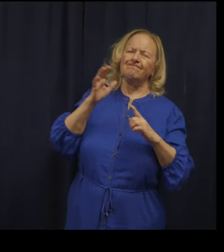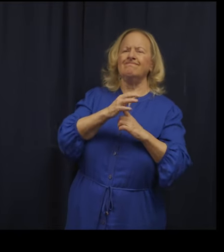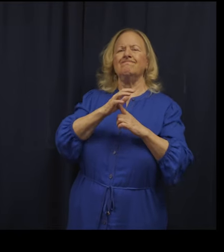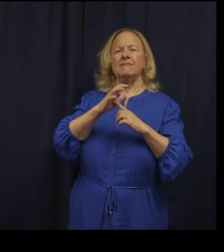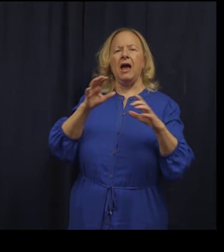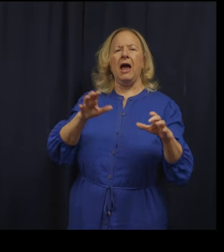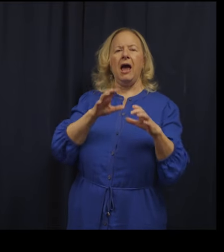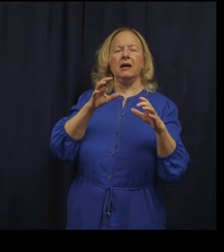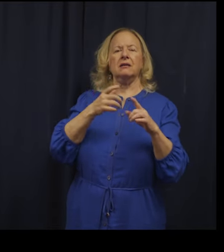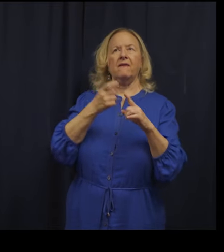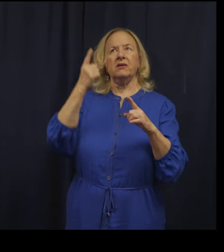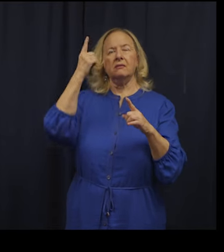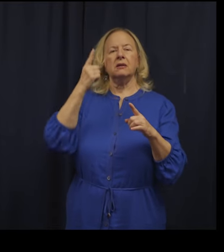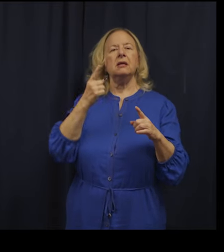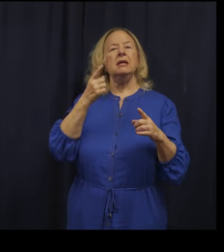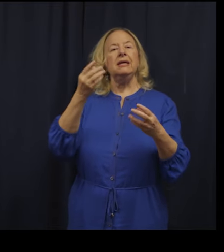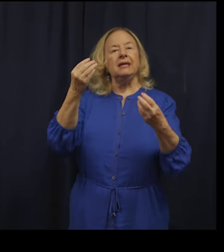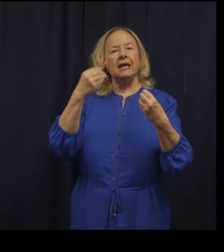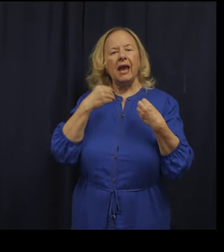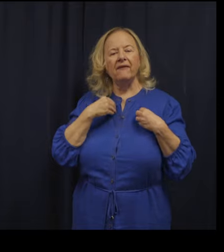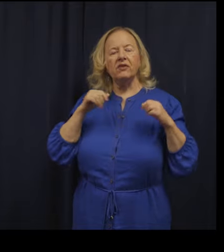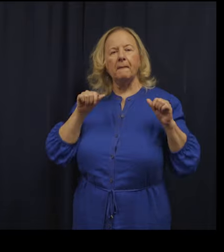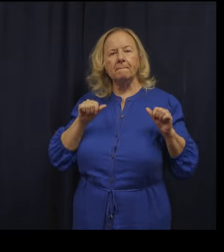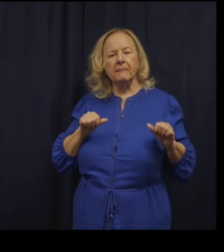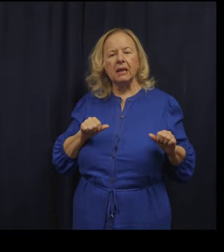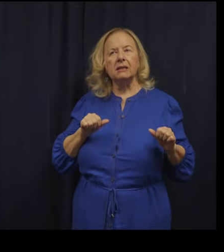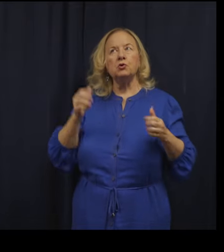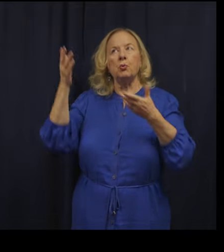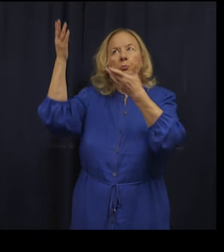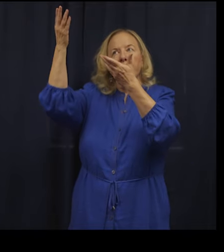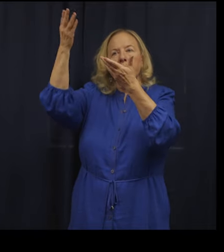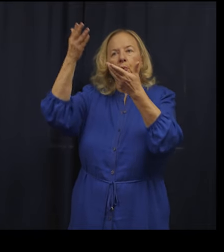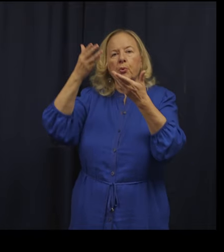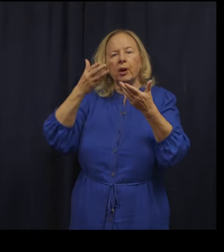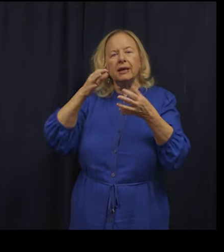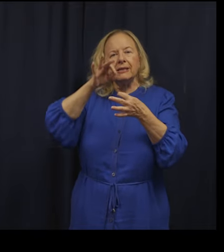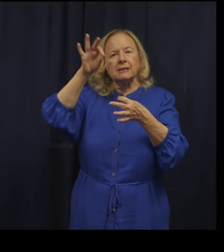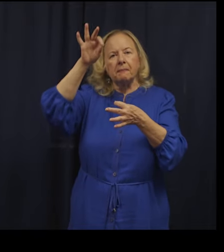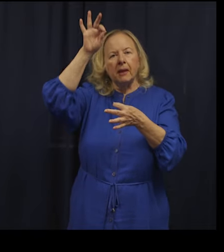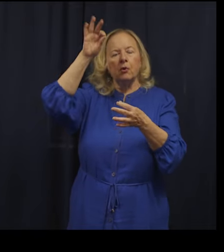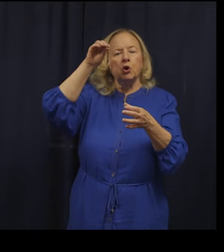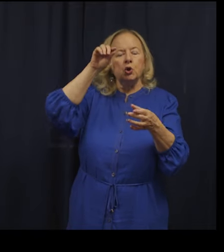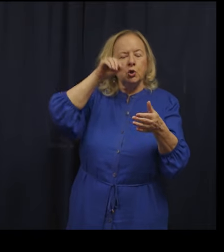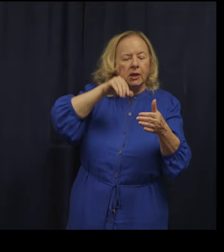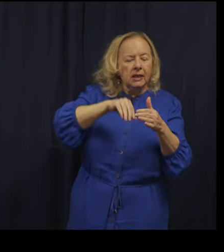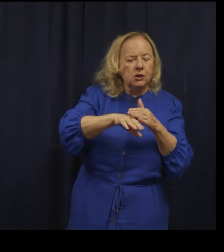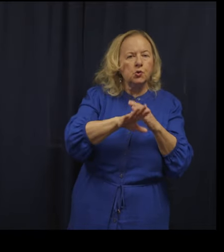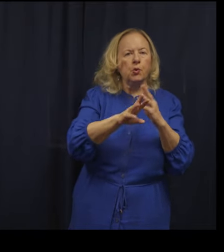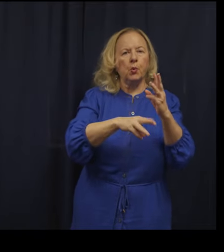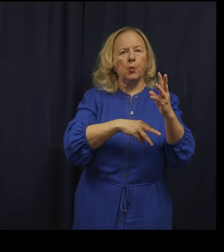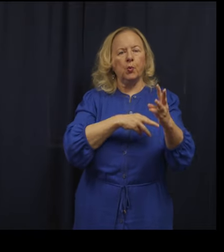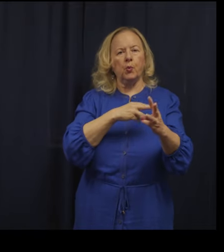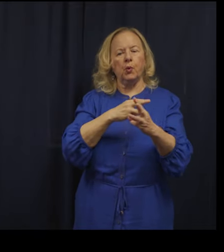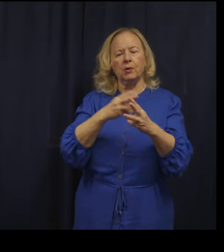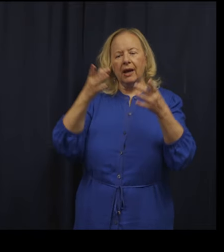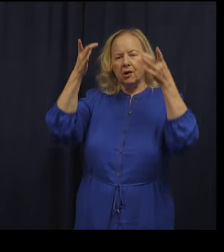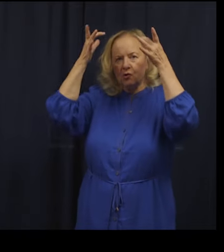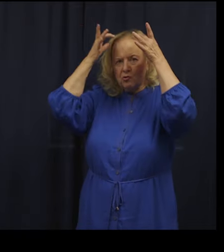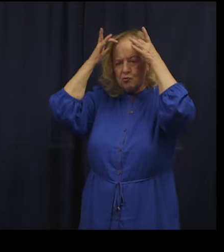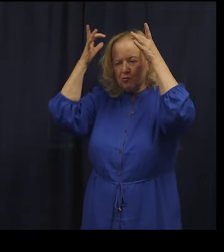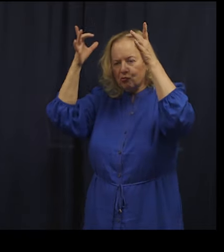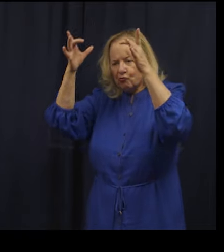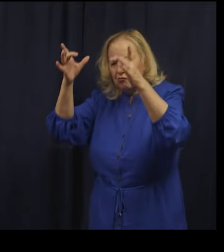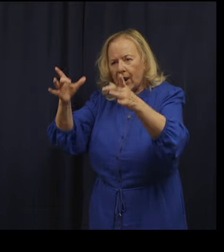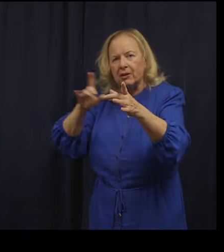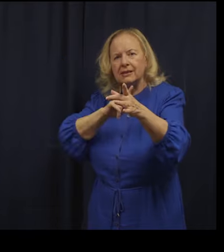of creation? Because God gave us the ability to bring his presence into the world and crown him as king, which